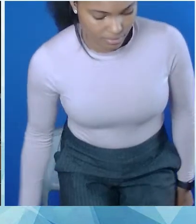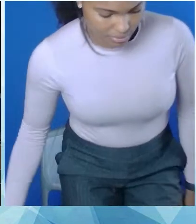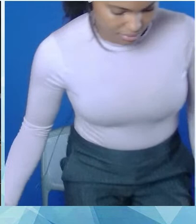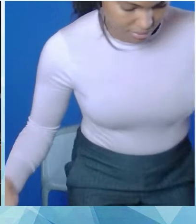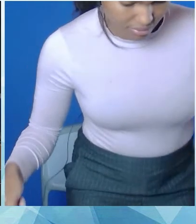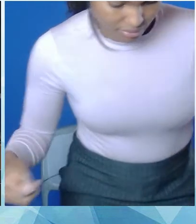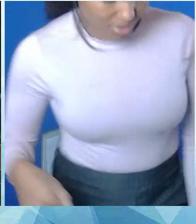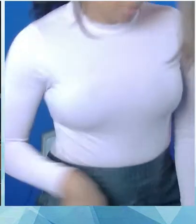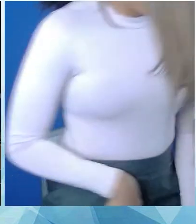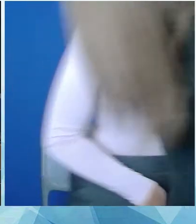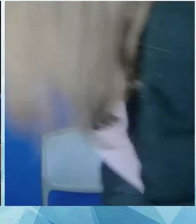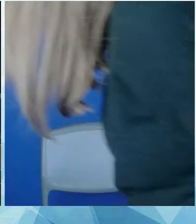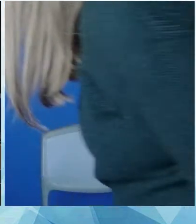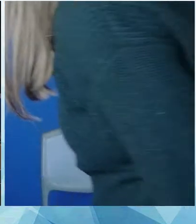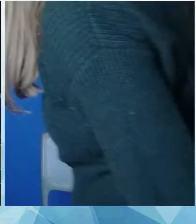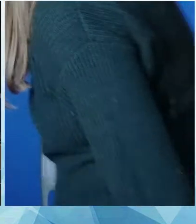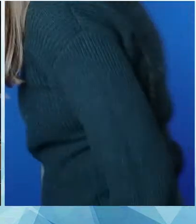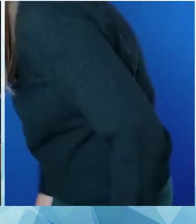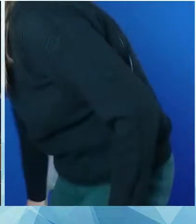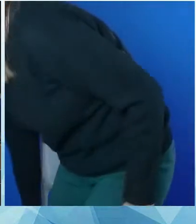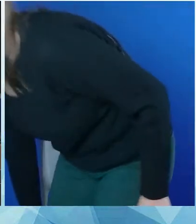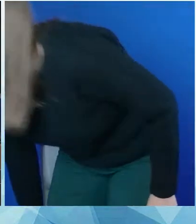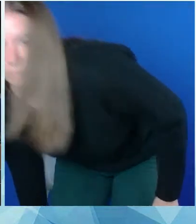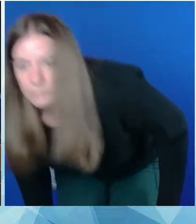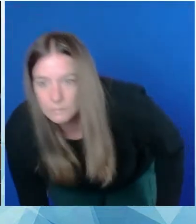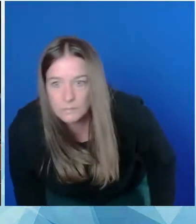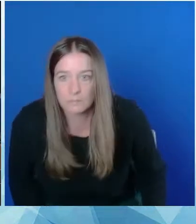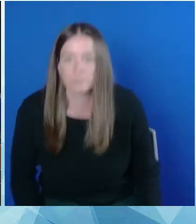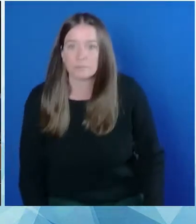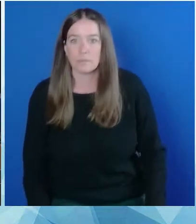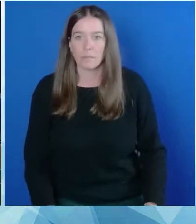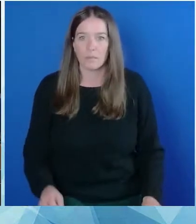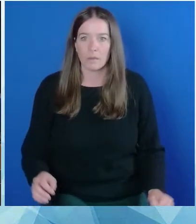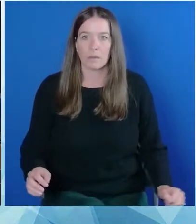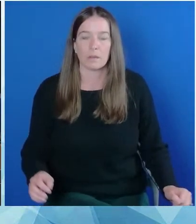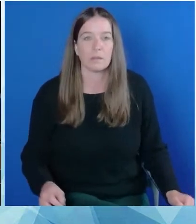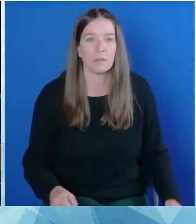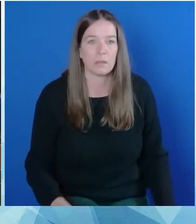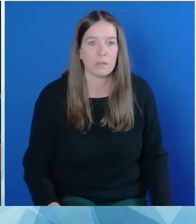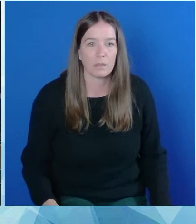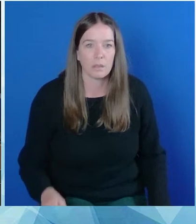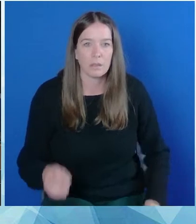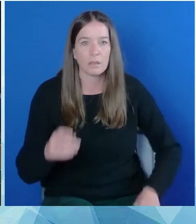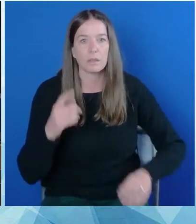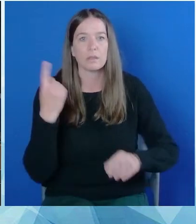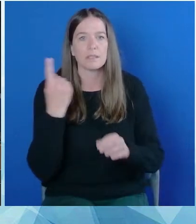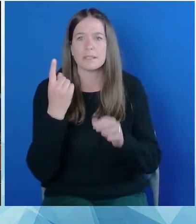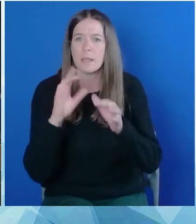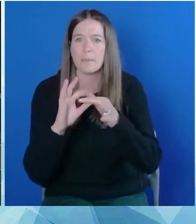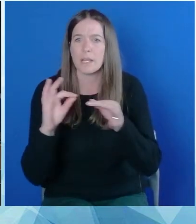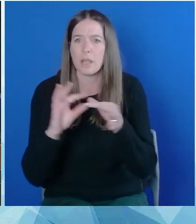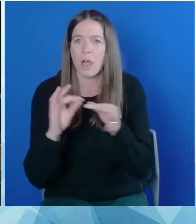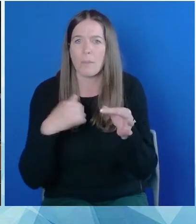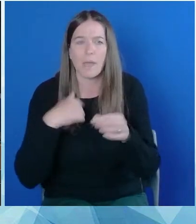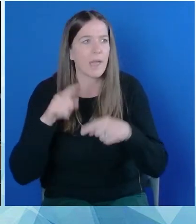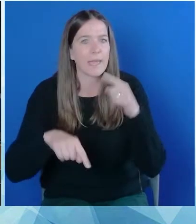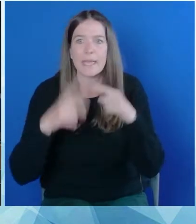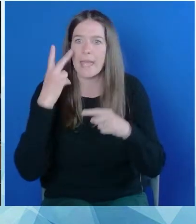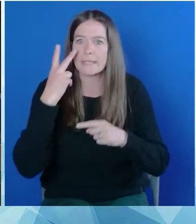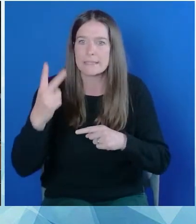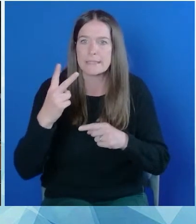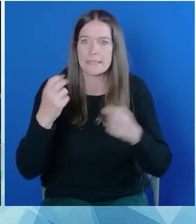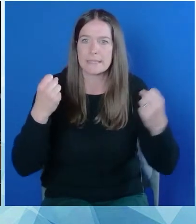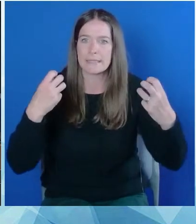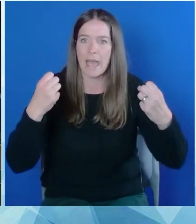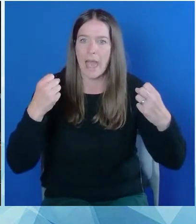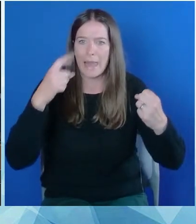This is, I am not able to see the signing members because of the camera, so